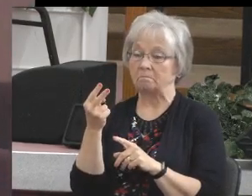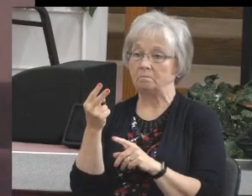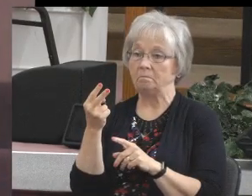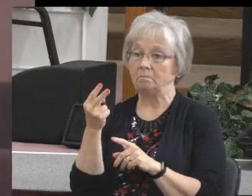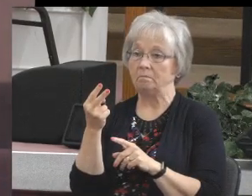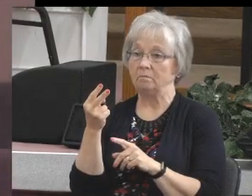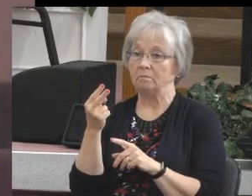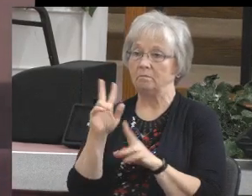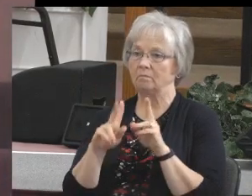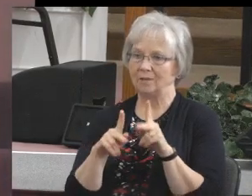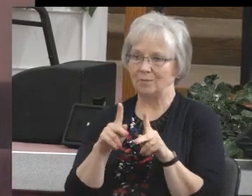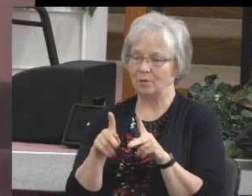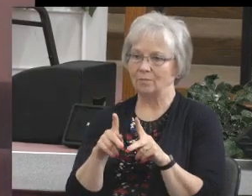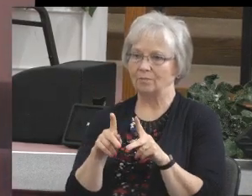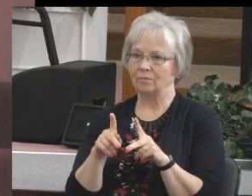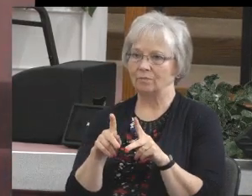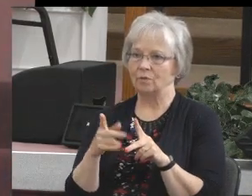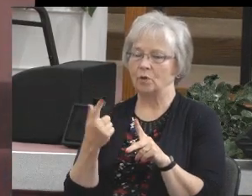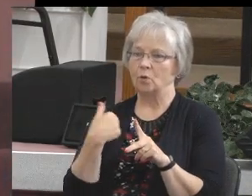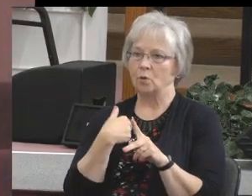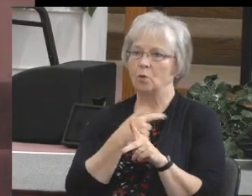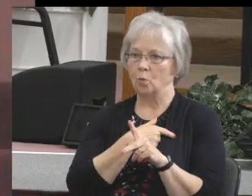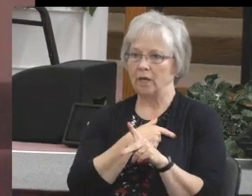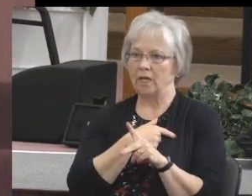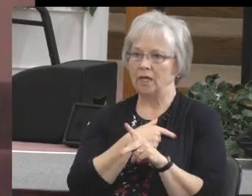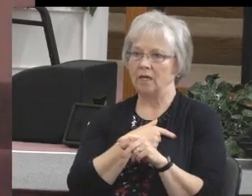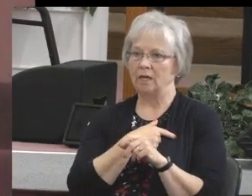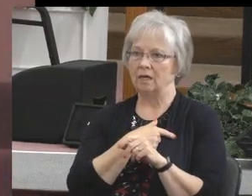Folks, we're in dire straits.